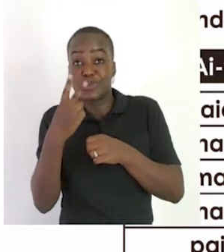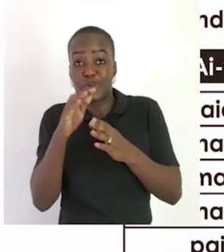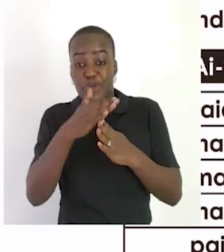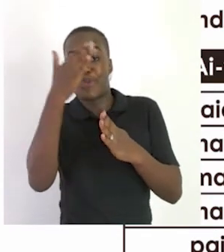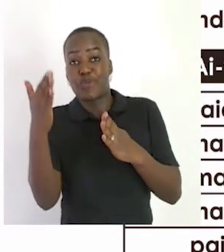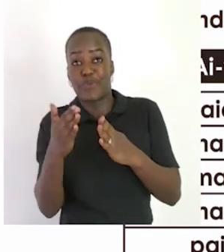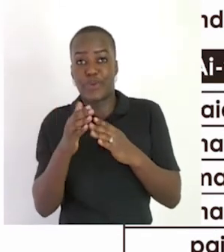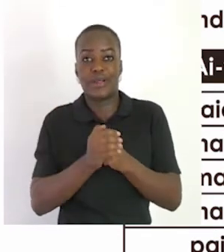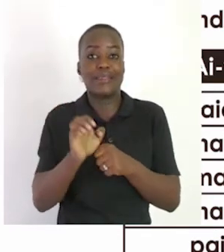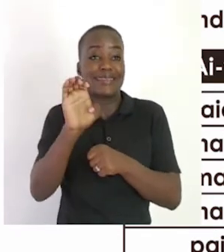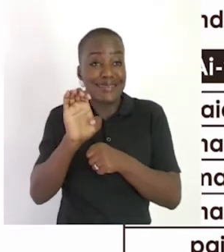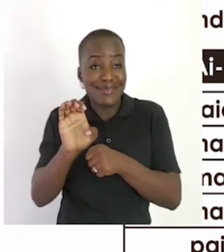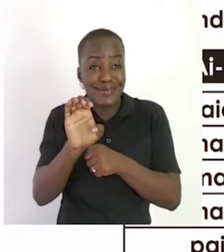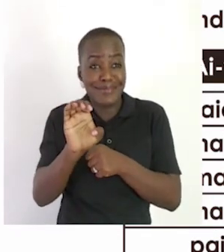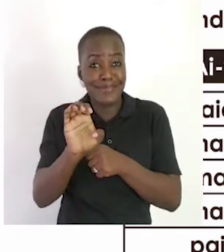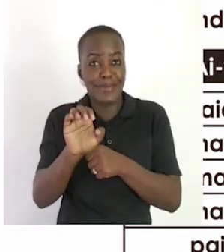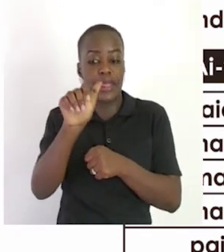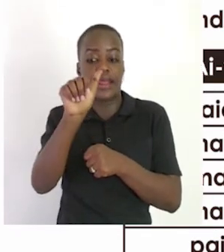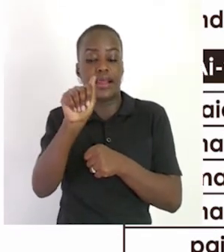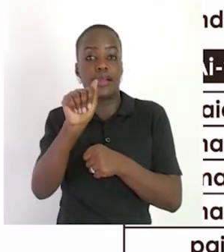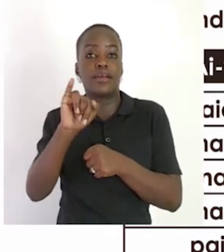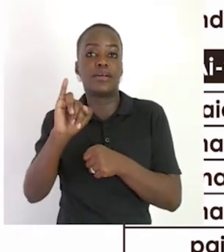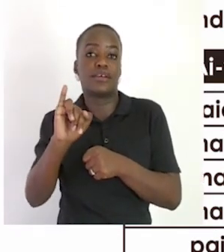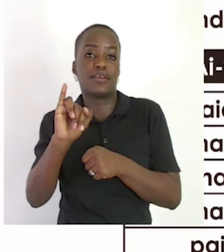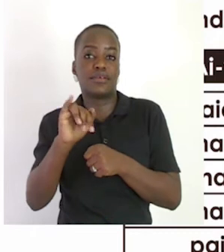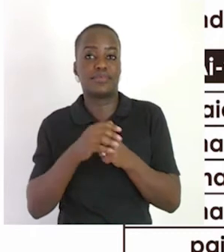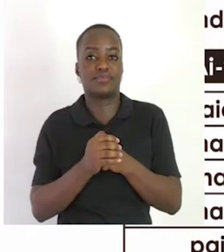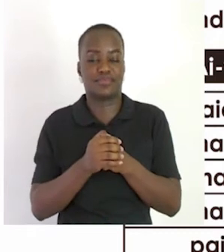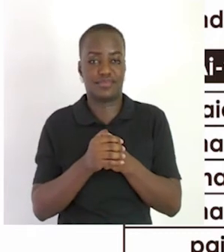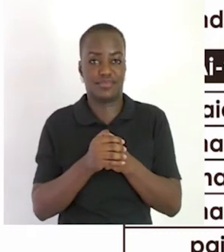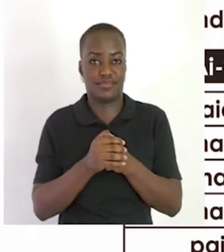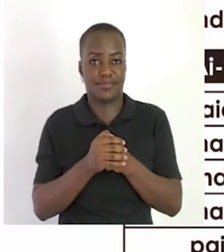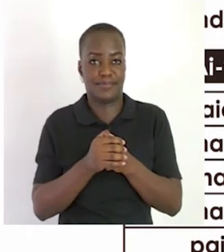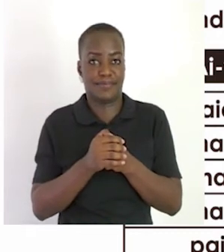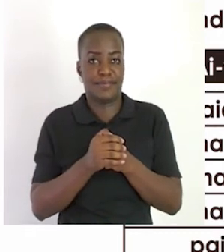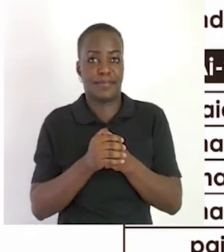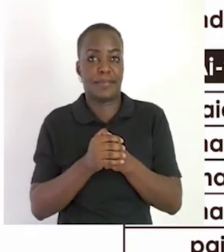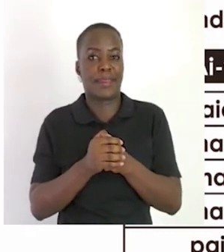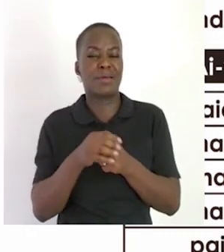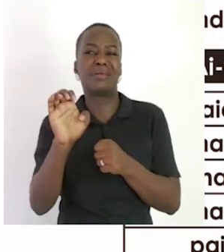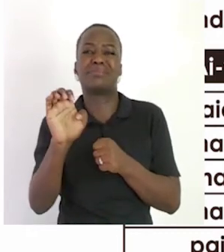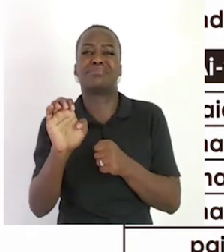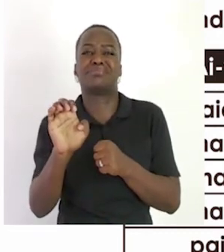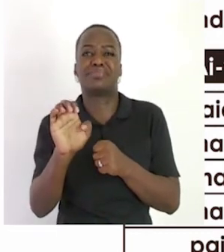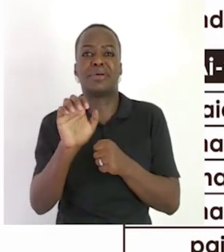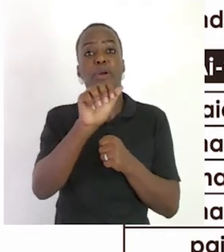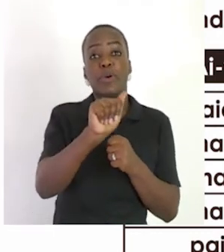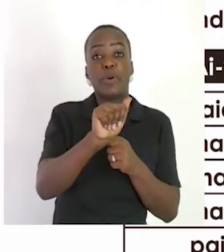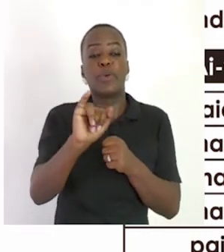E sound, or rather an A sound. So instead of saying A, we're now